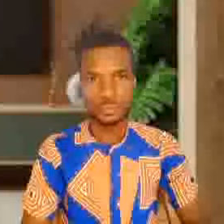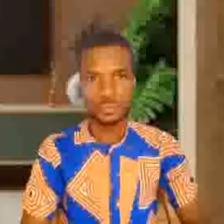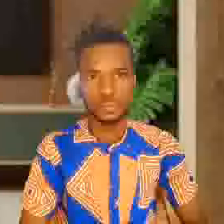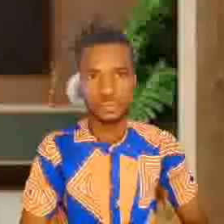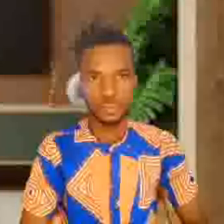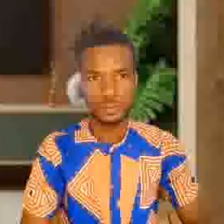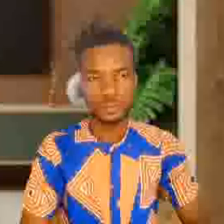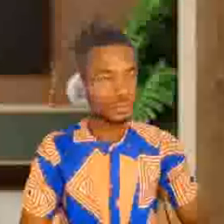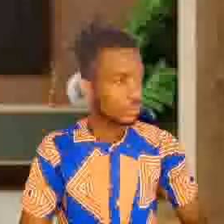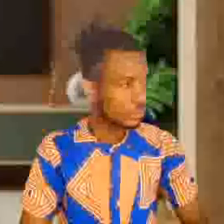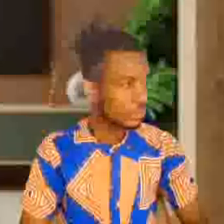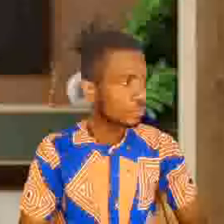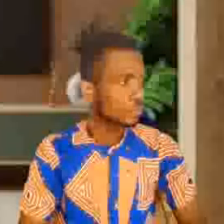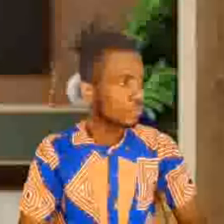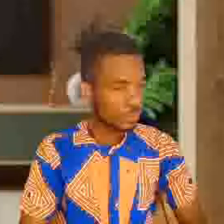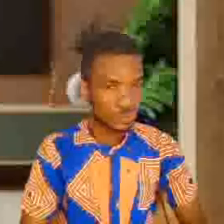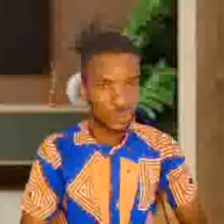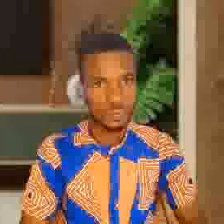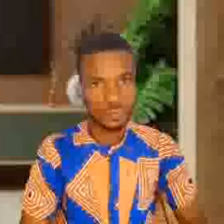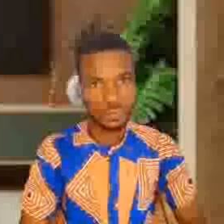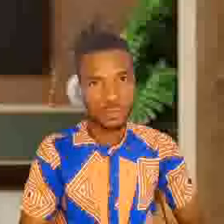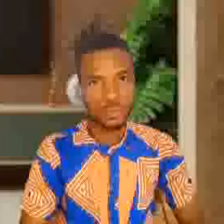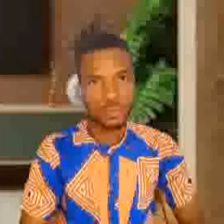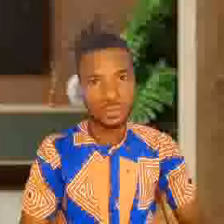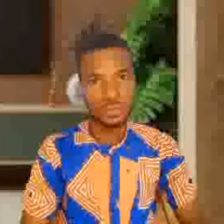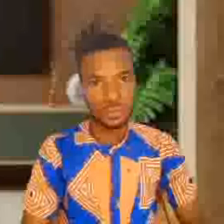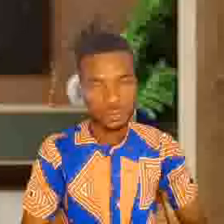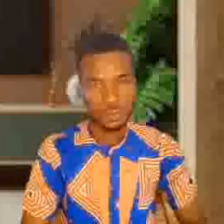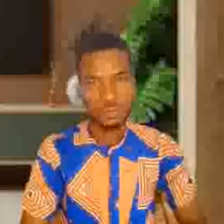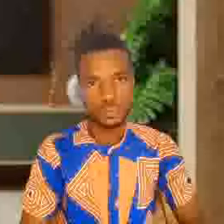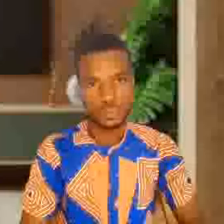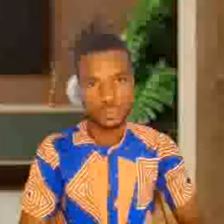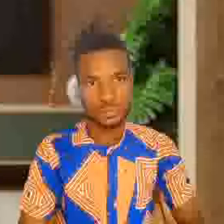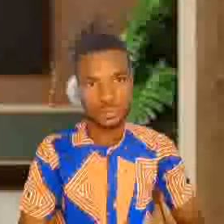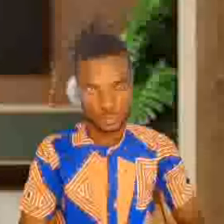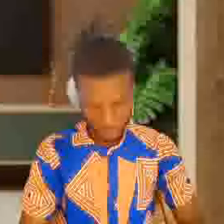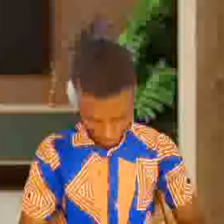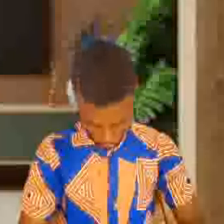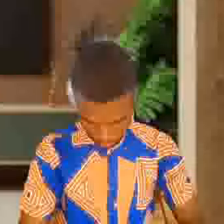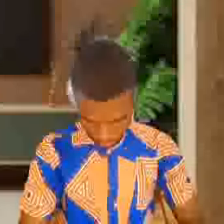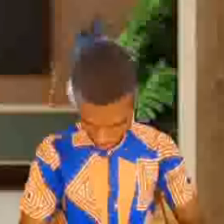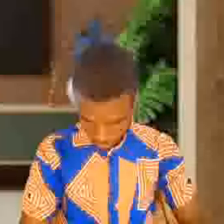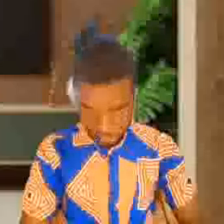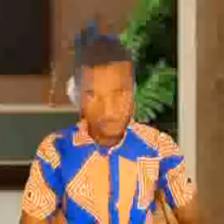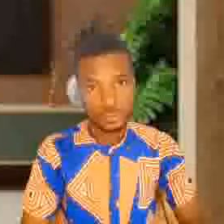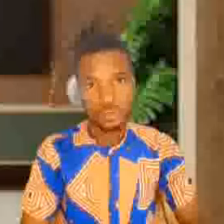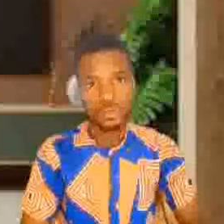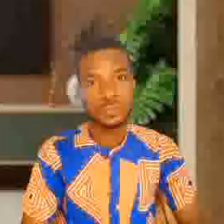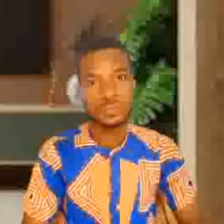So I got angry. I said, I've been praying since January. What is the meaning of that thing you came